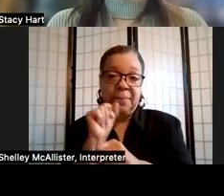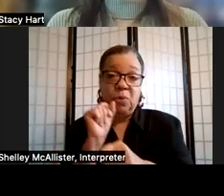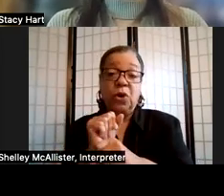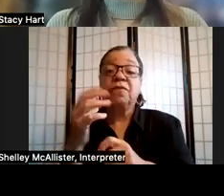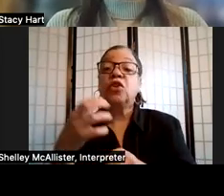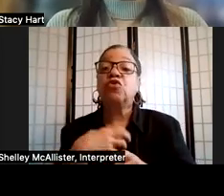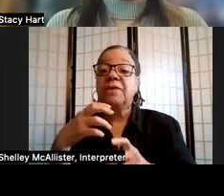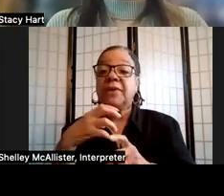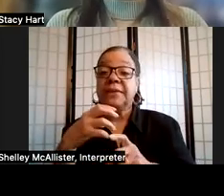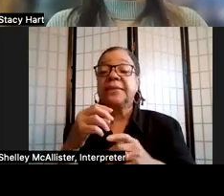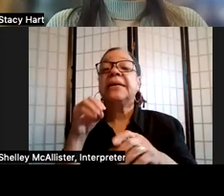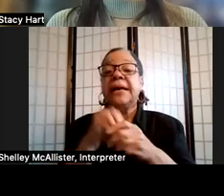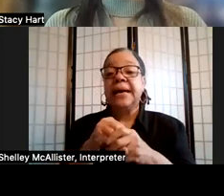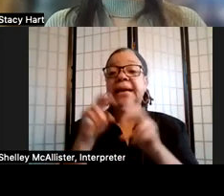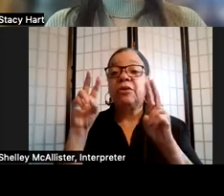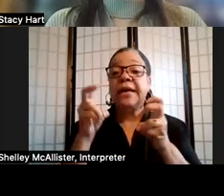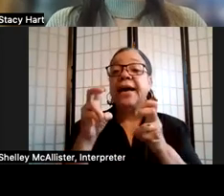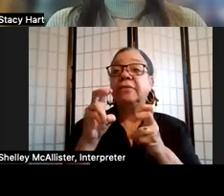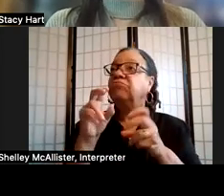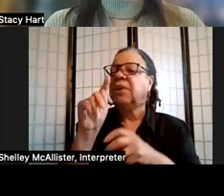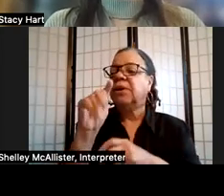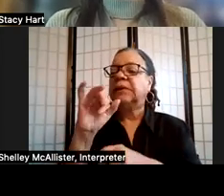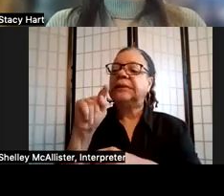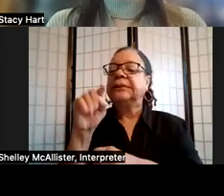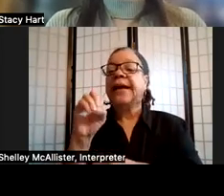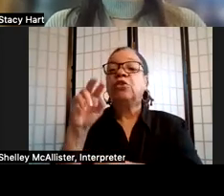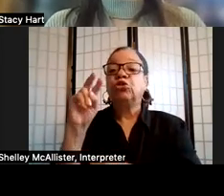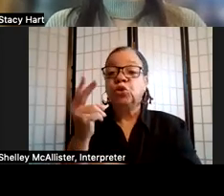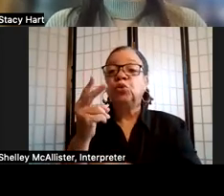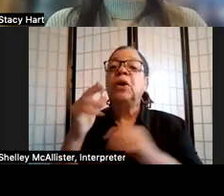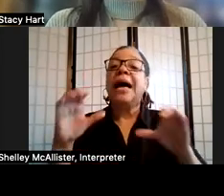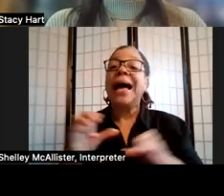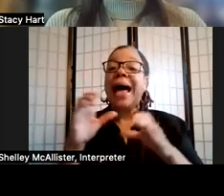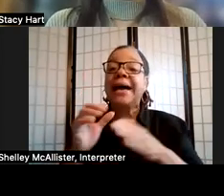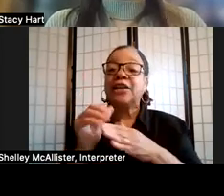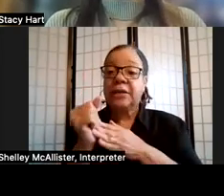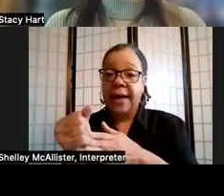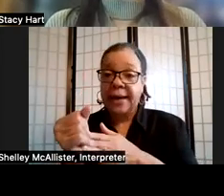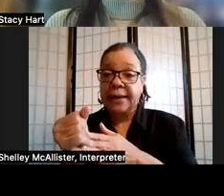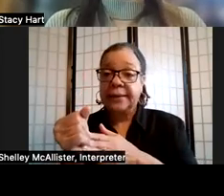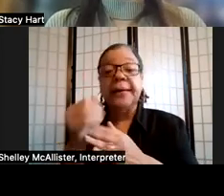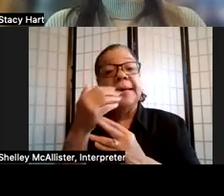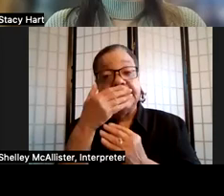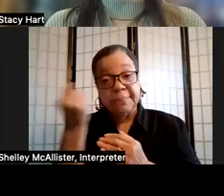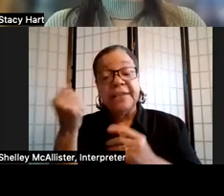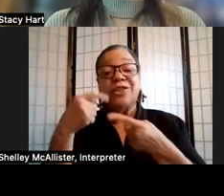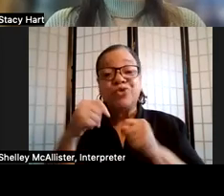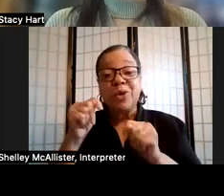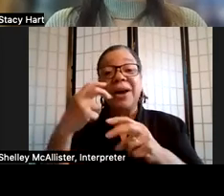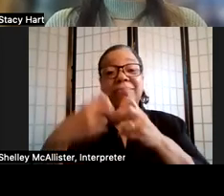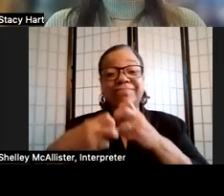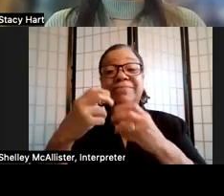procedures in our Title II Action Guide. Again, it's always better to make a good faith effort to resolve